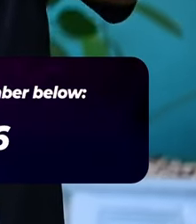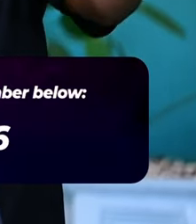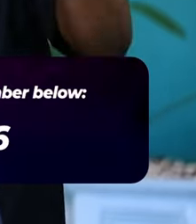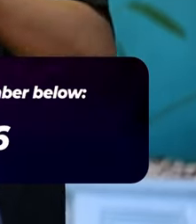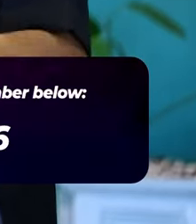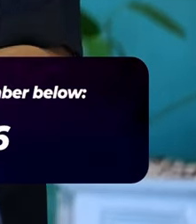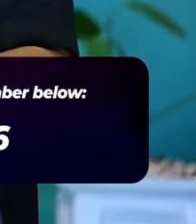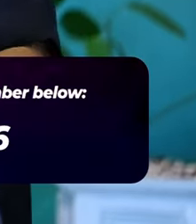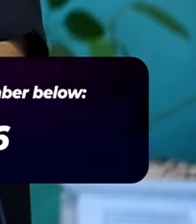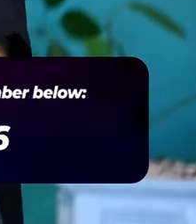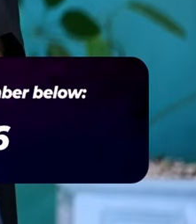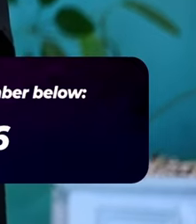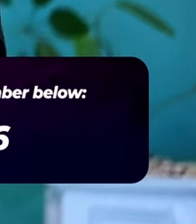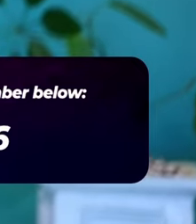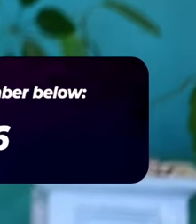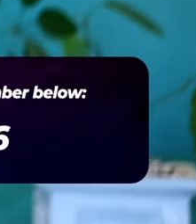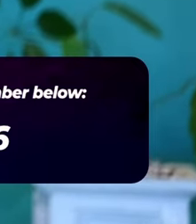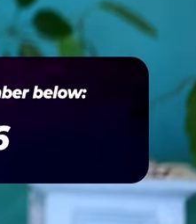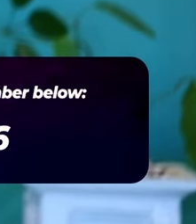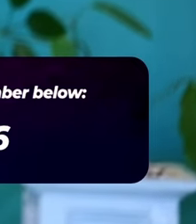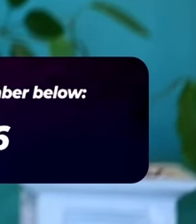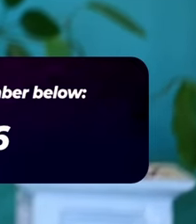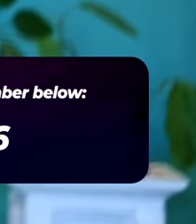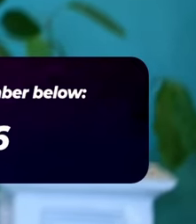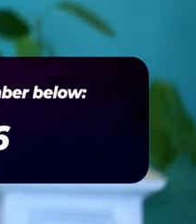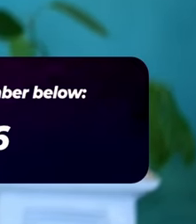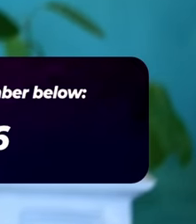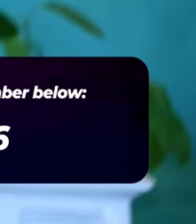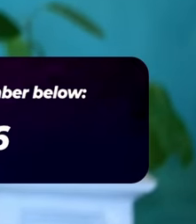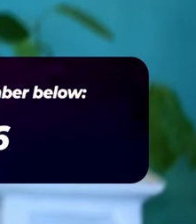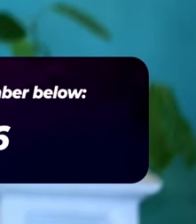Ignorance is worse than death.